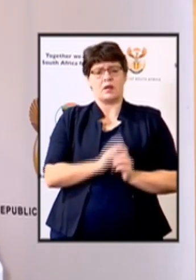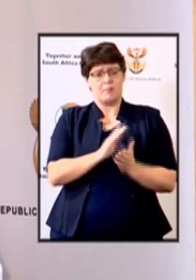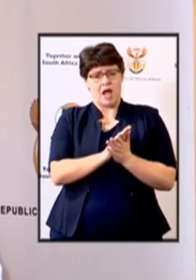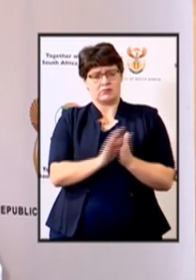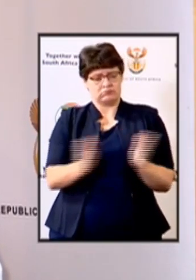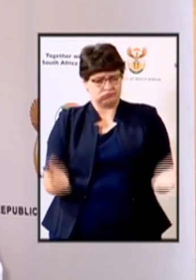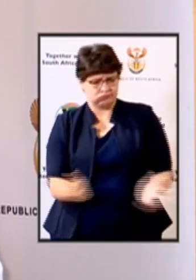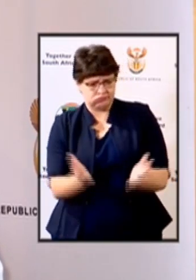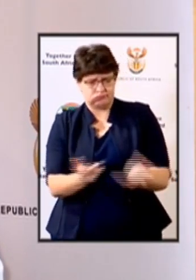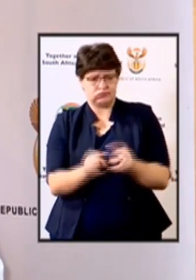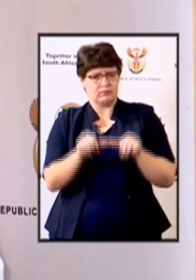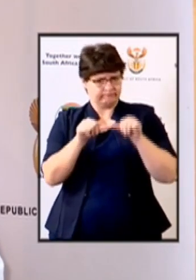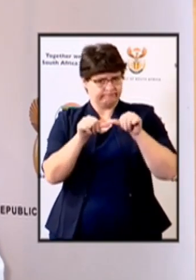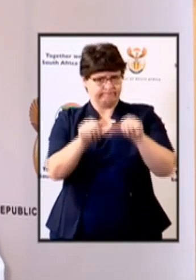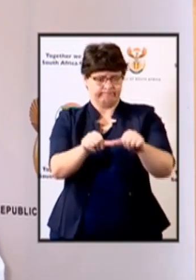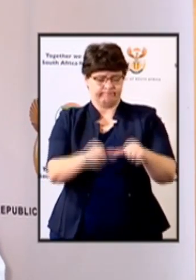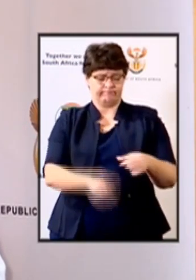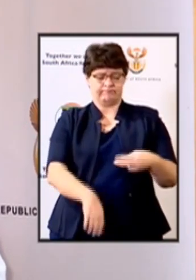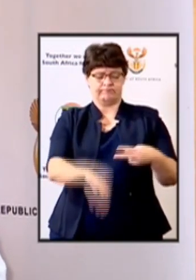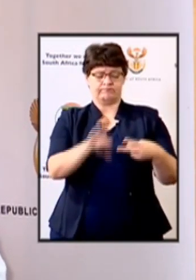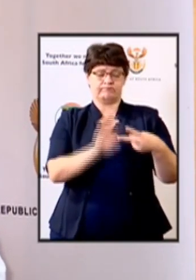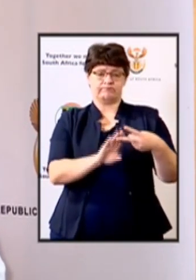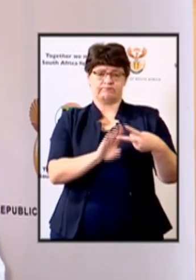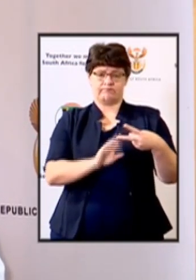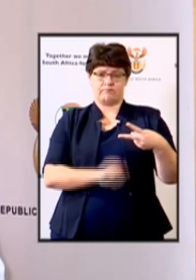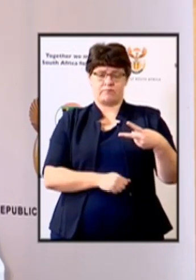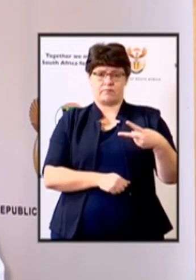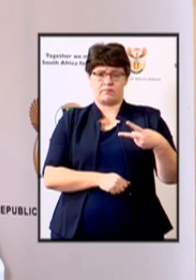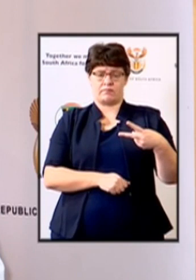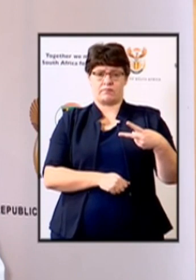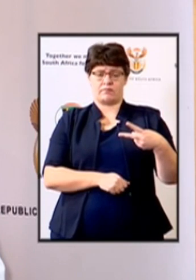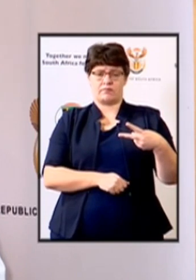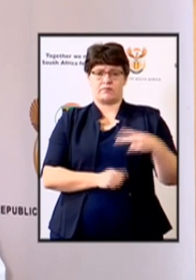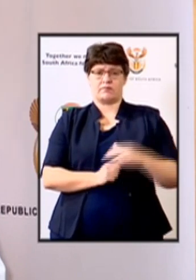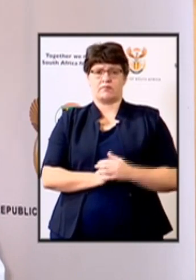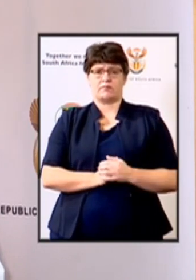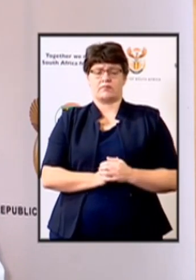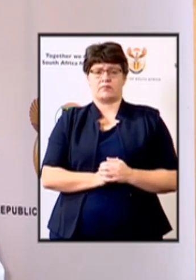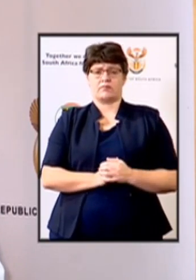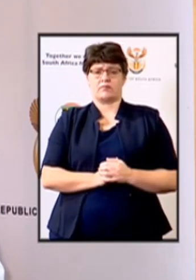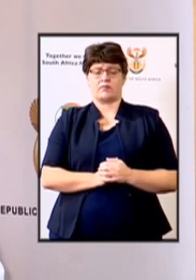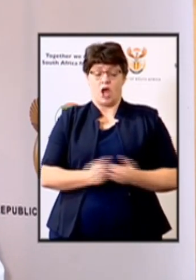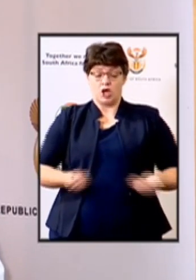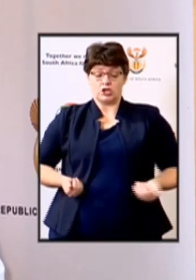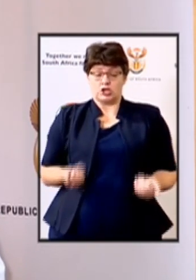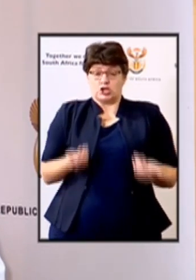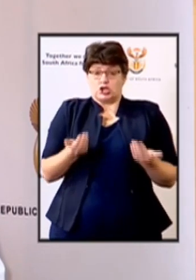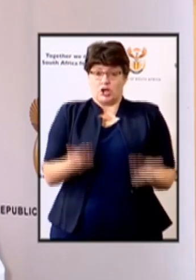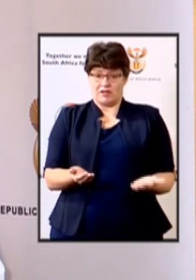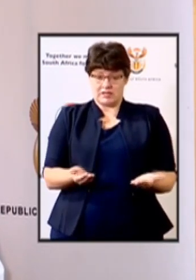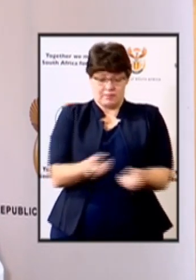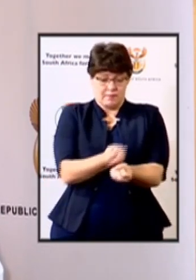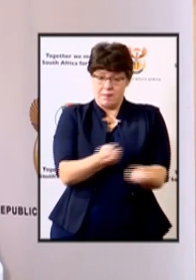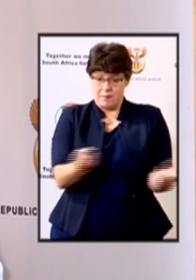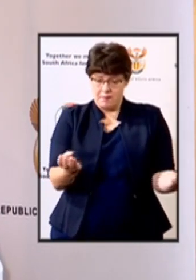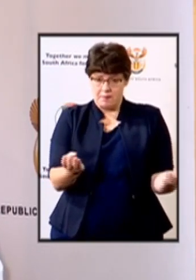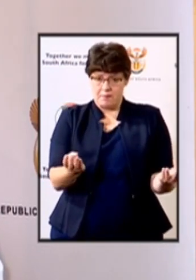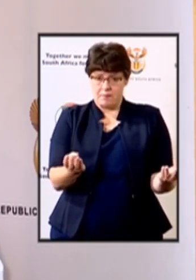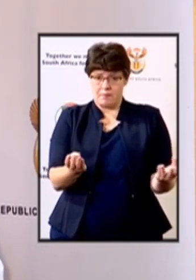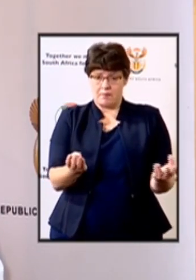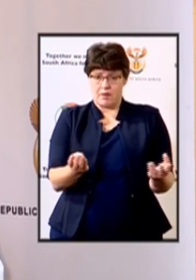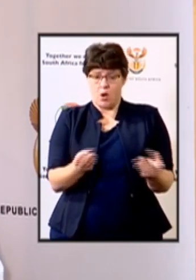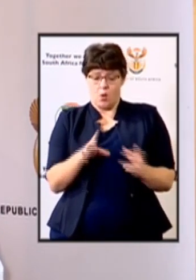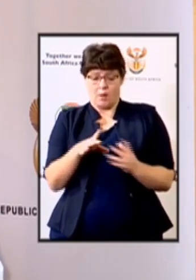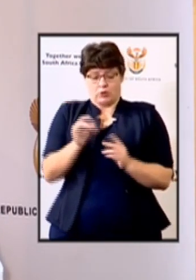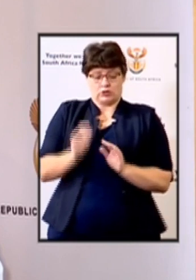maintained. That services to be provided in an impartial, fair